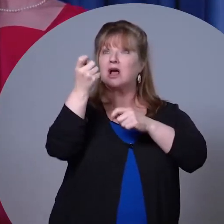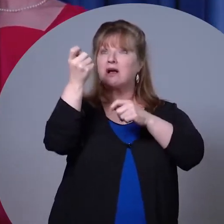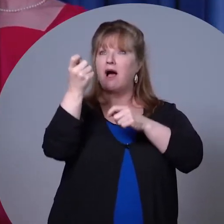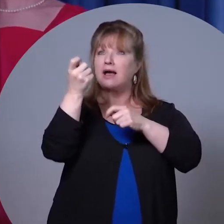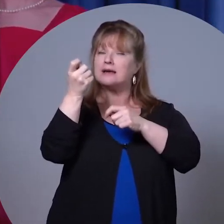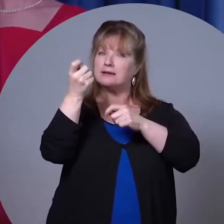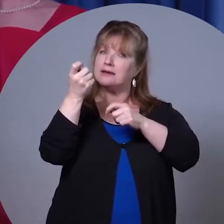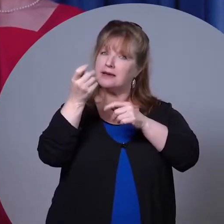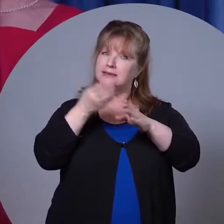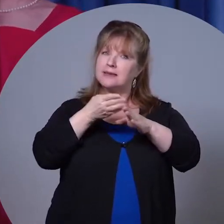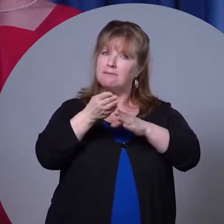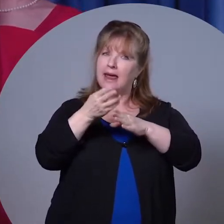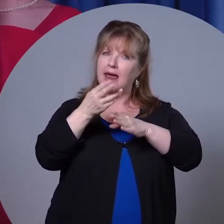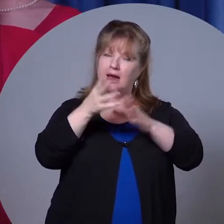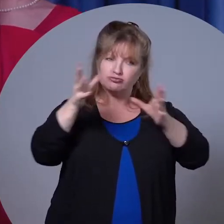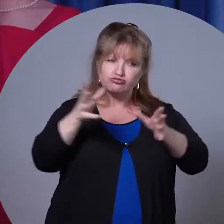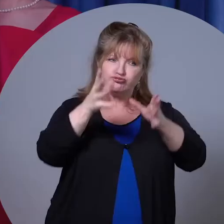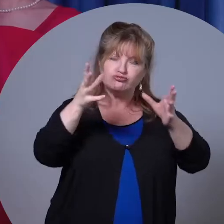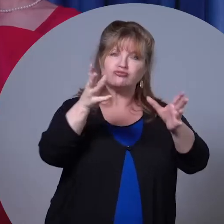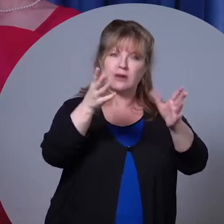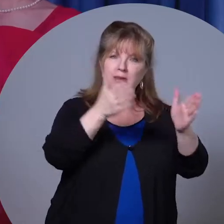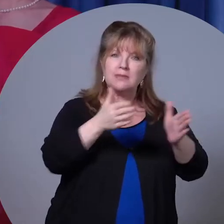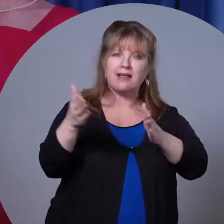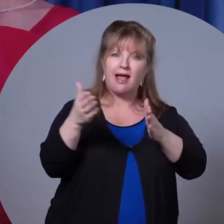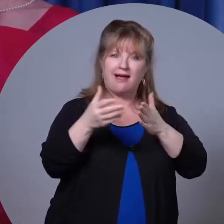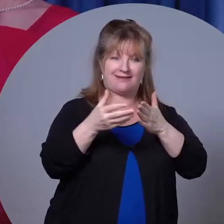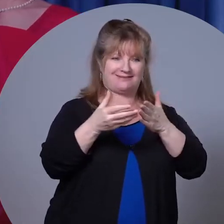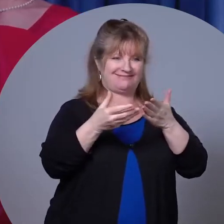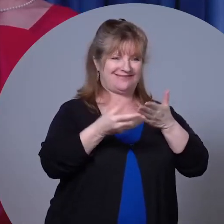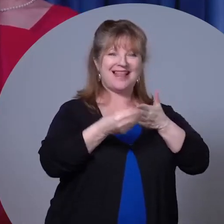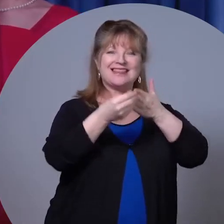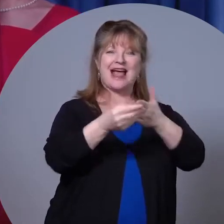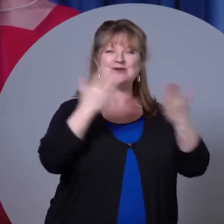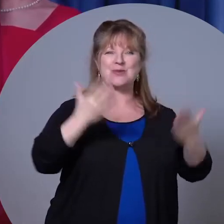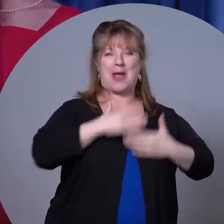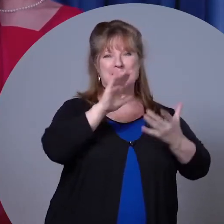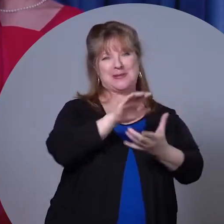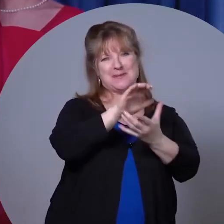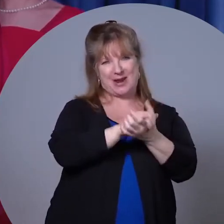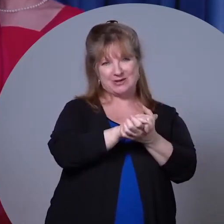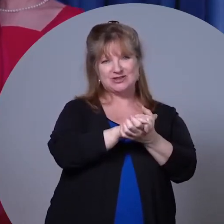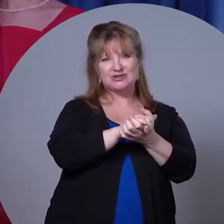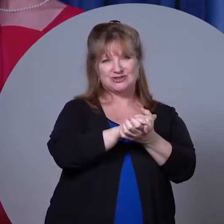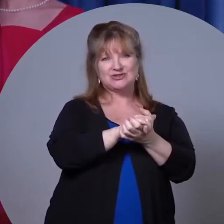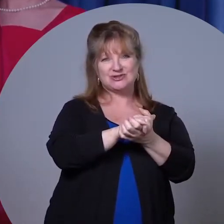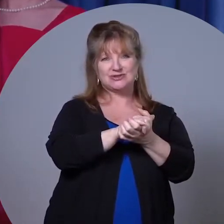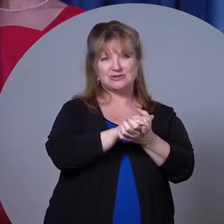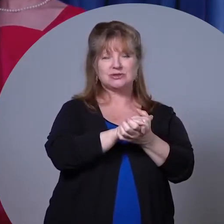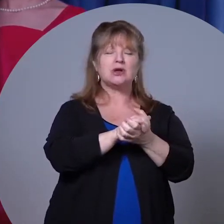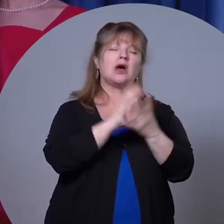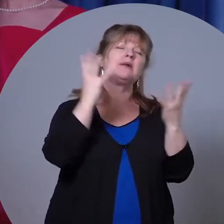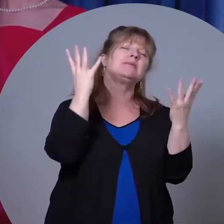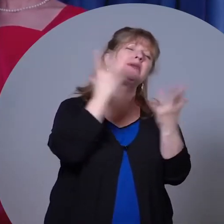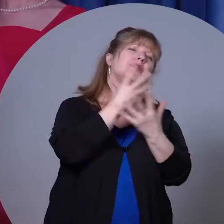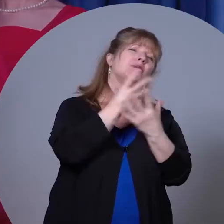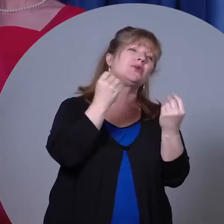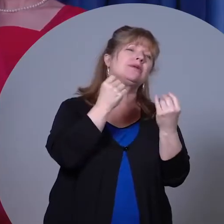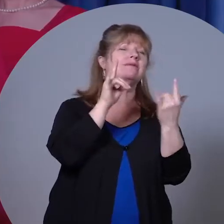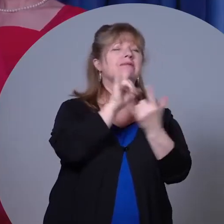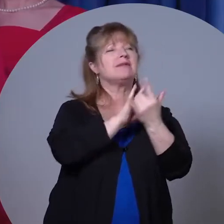the plot, that eventually led to a happy marriage. The tale weaved a beautiful love